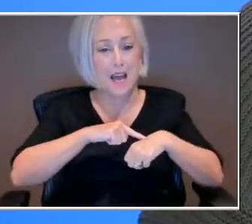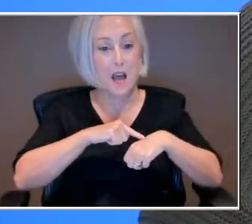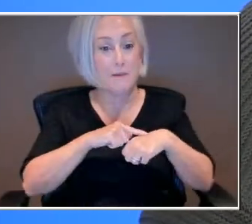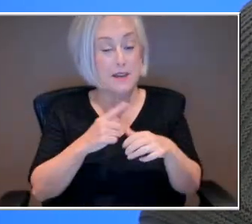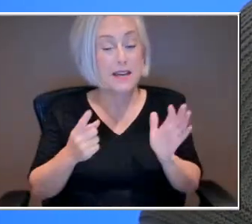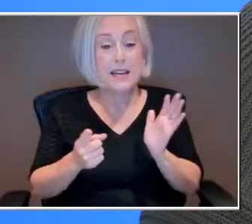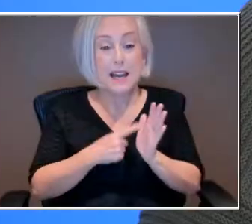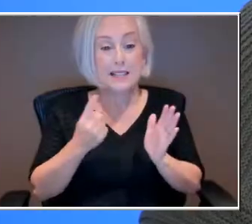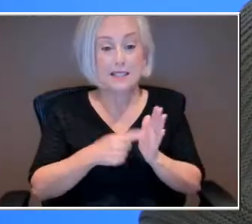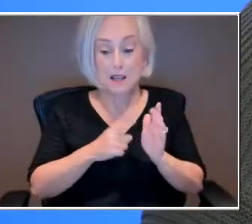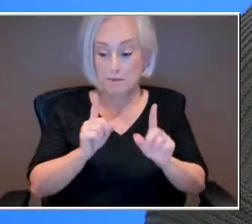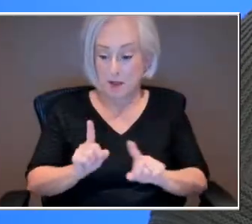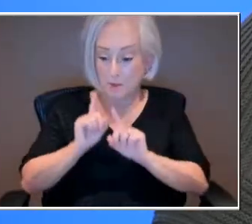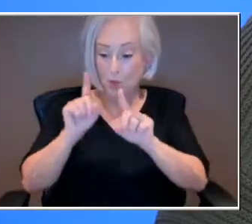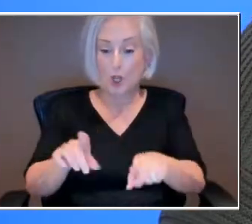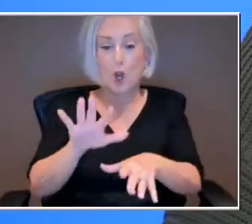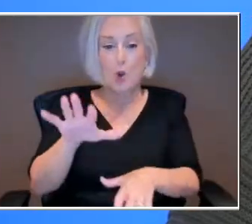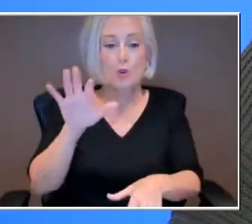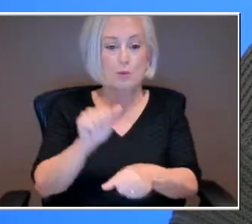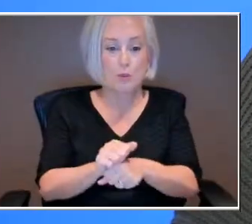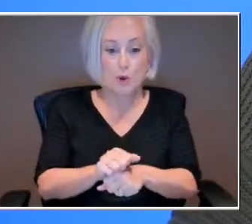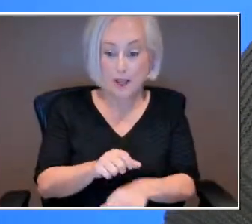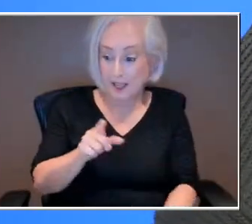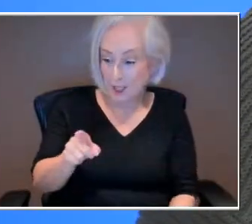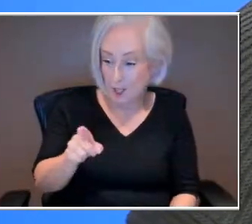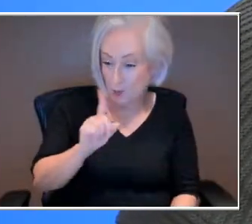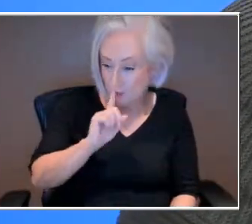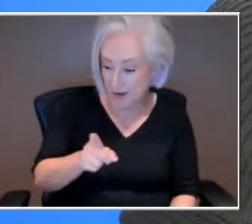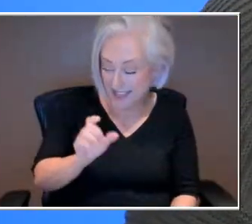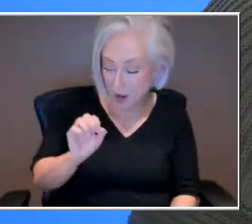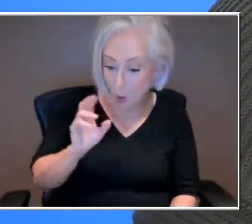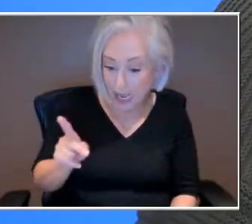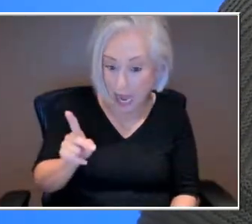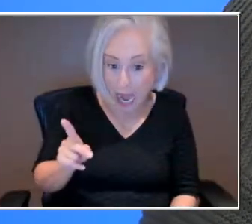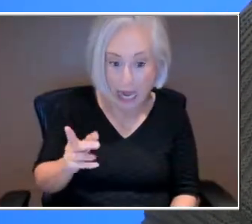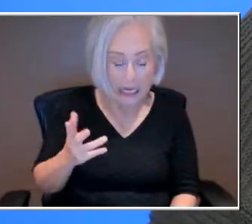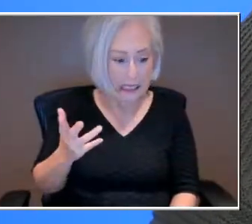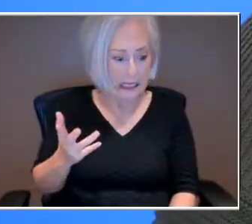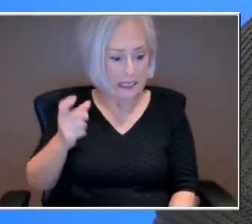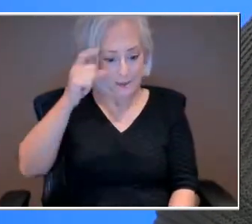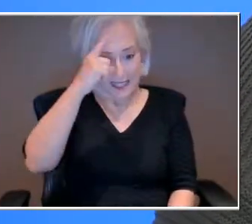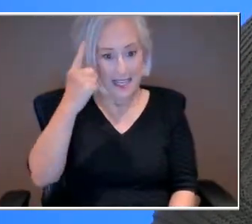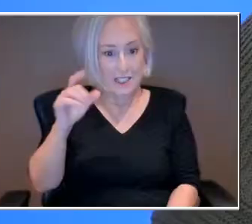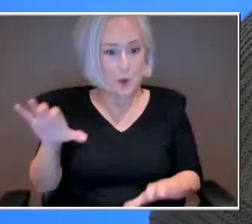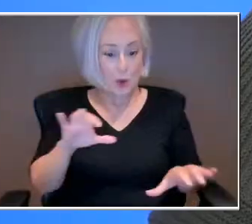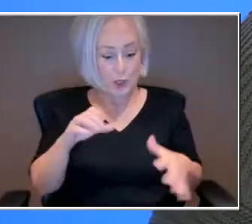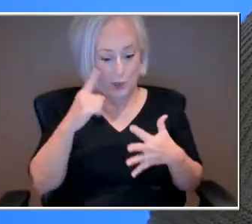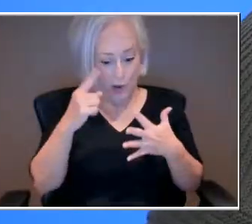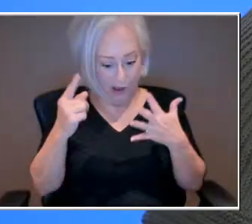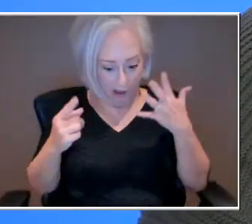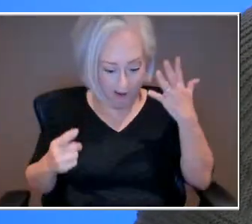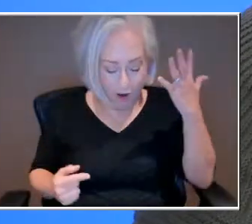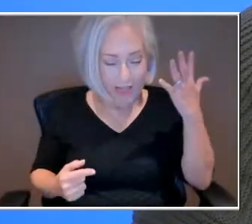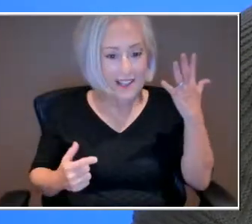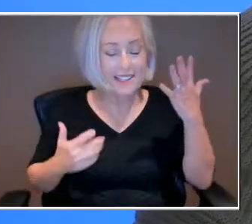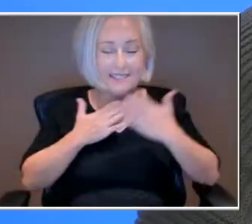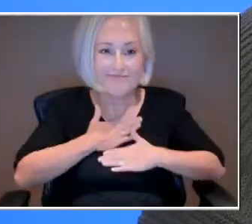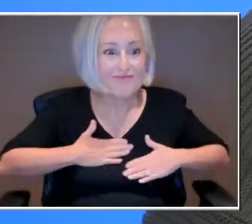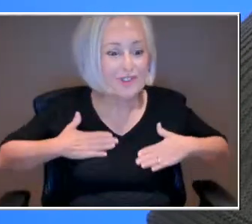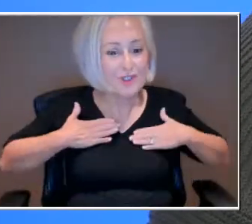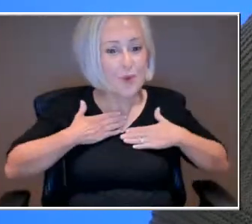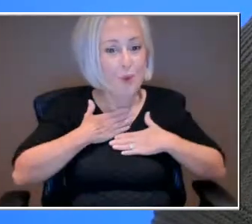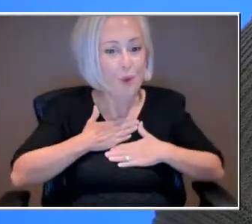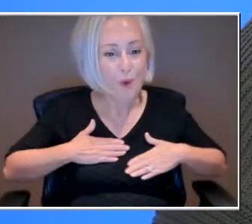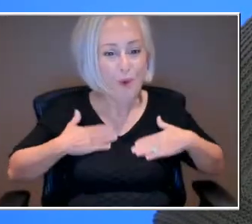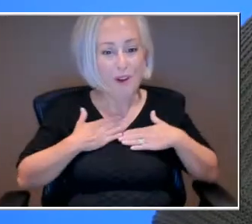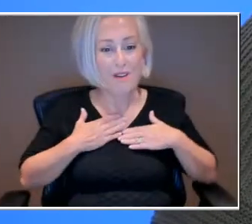to appointments and they'd be like, are you guys really okay? You know, because we're doing all of these things still and enjoying life. And I think that